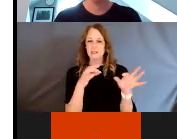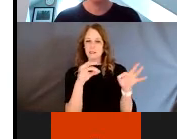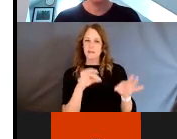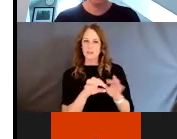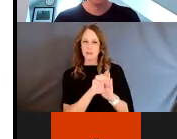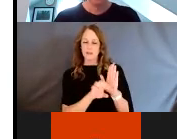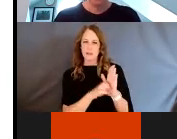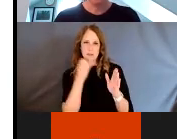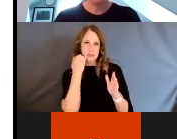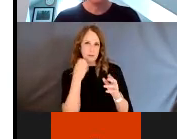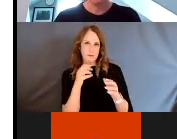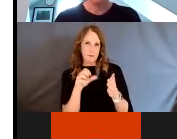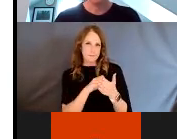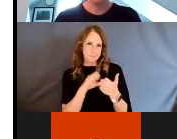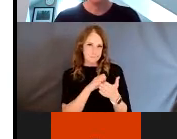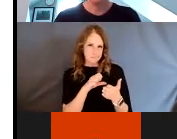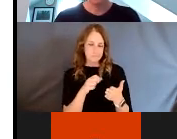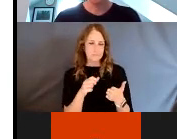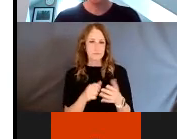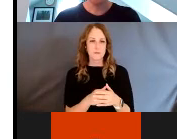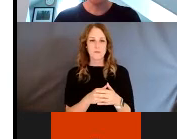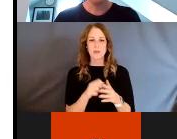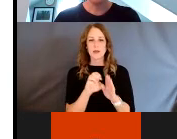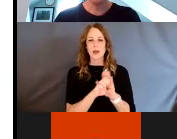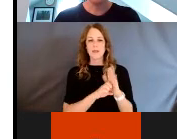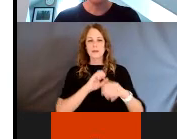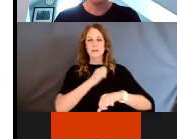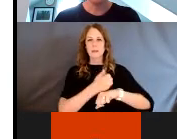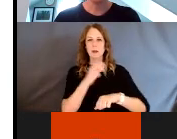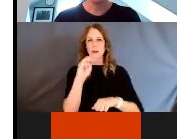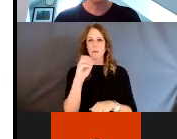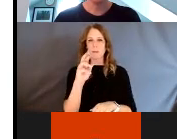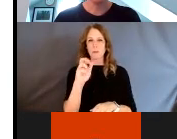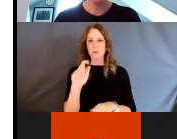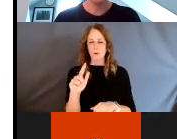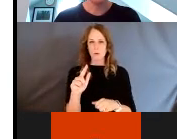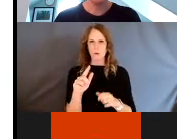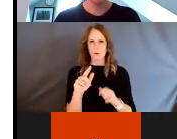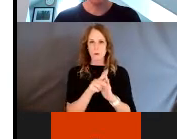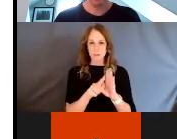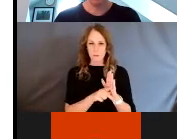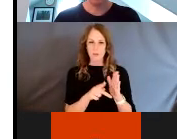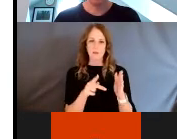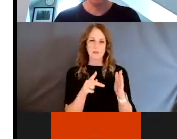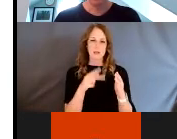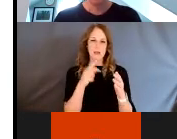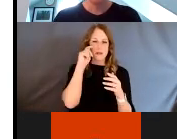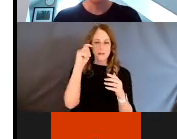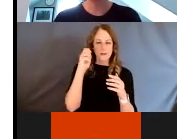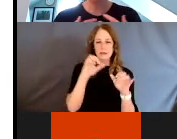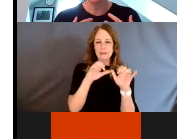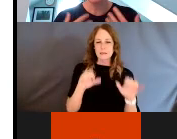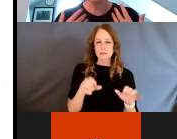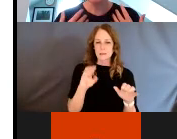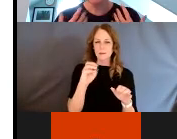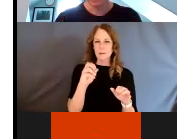you look it up. And it says ethics is a set of moral principles, a theory or a system of moral values.